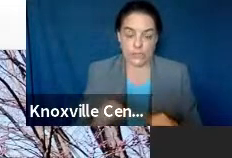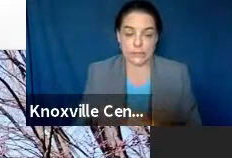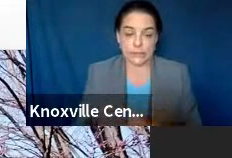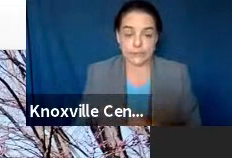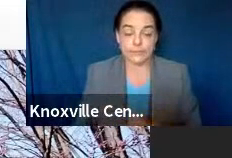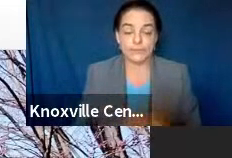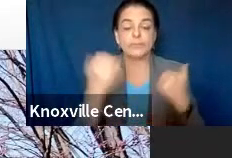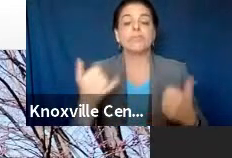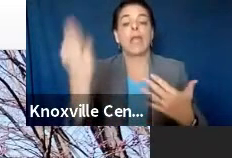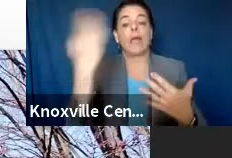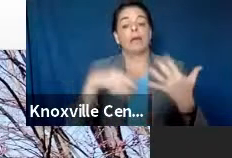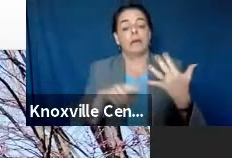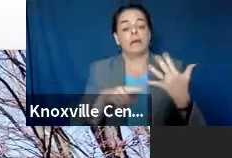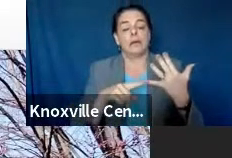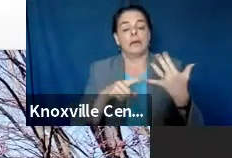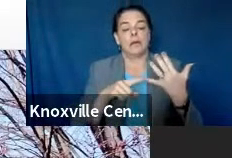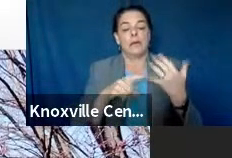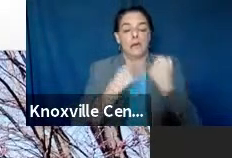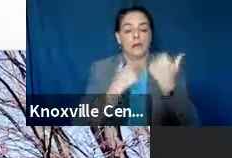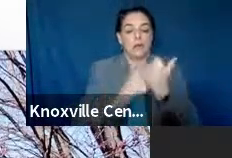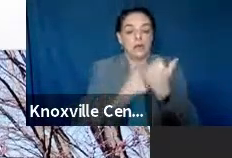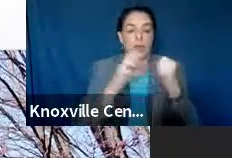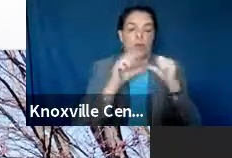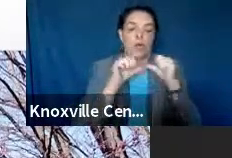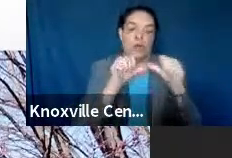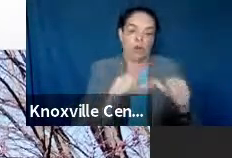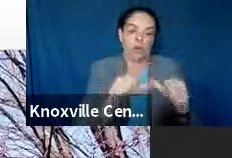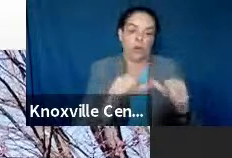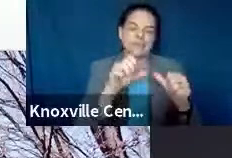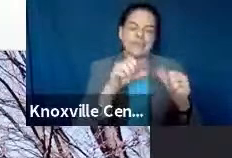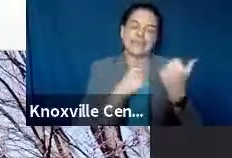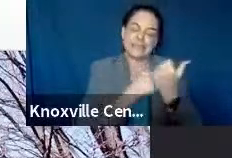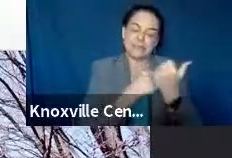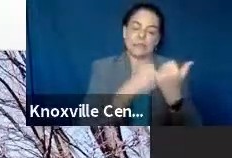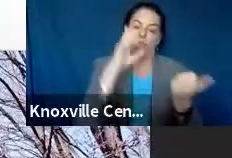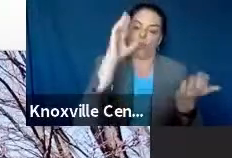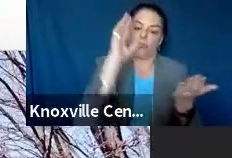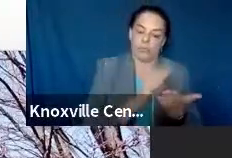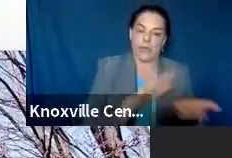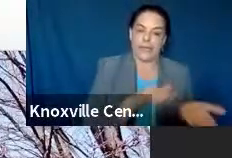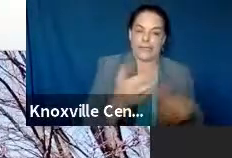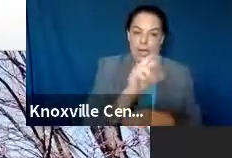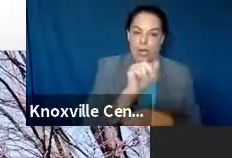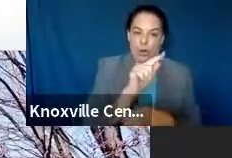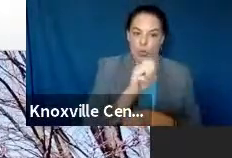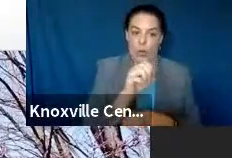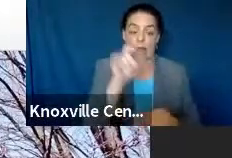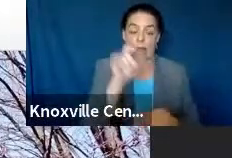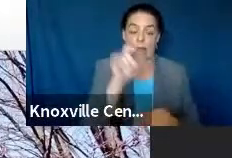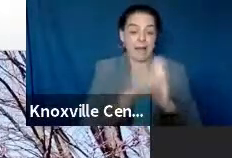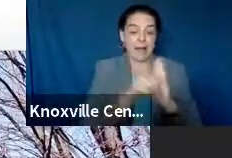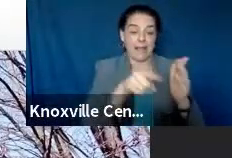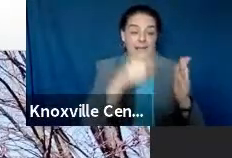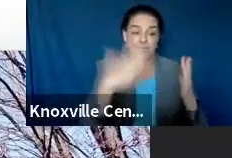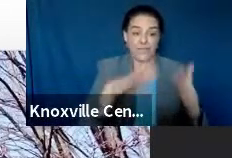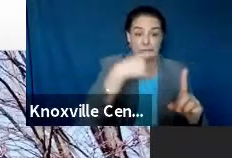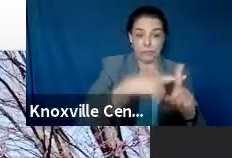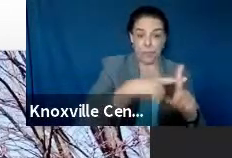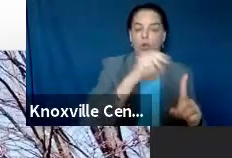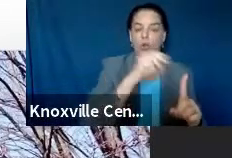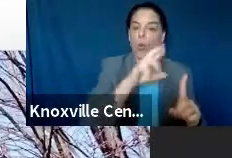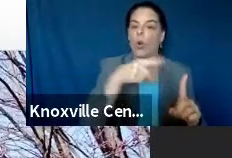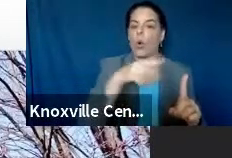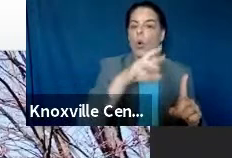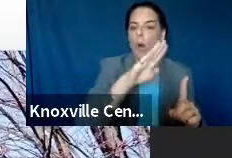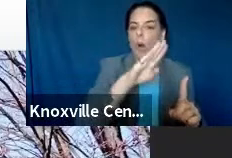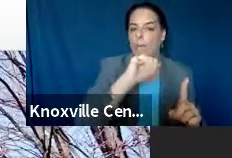Moving on to the fifth benchmark, sustained or decreased COVID-19 related death rate for identified positive or probable cases. For this benchmark, we